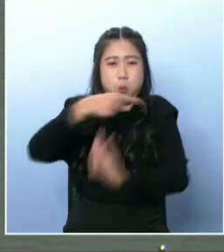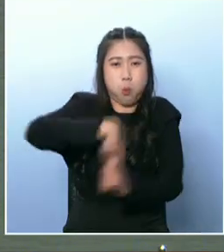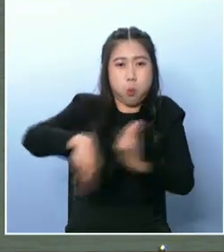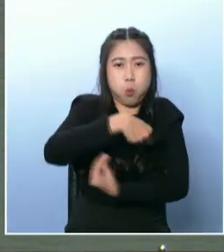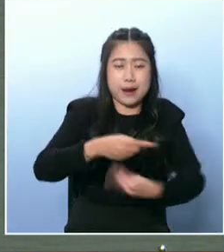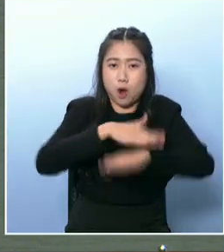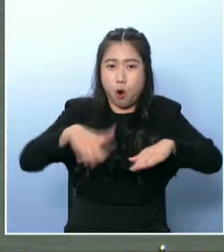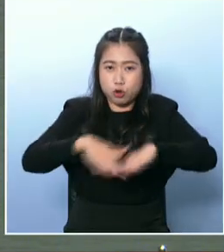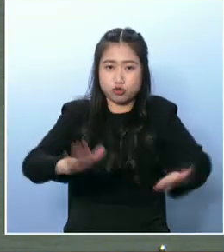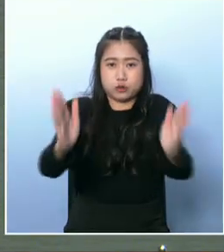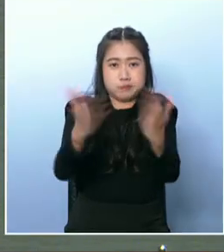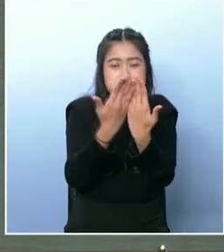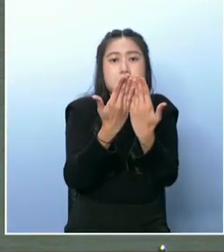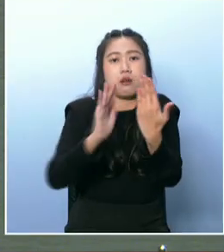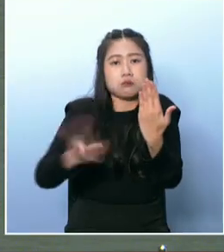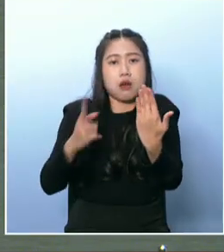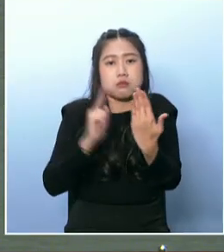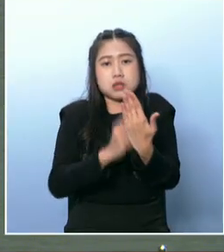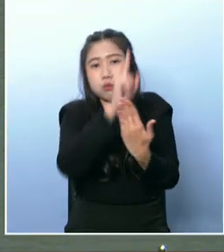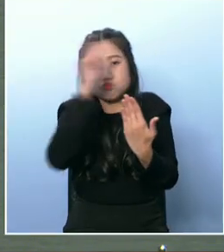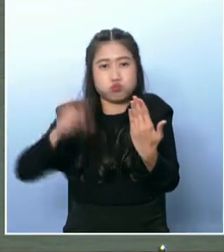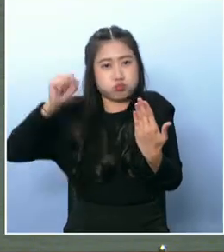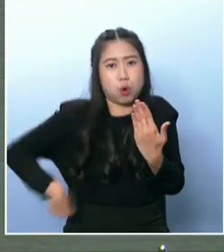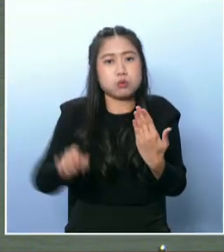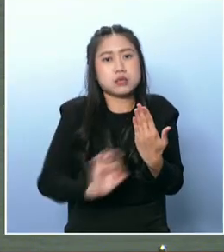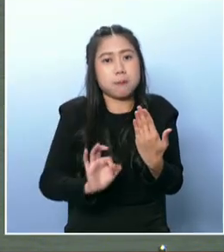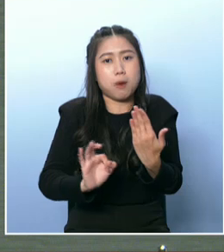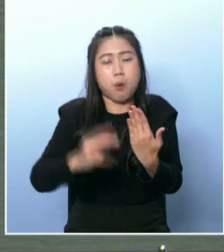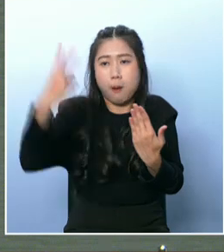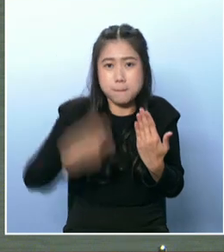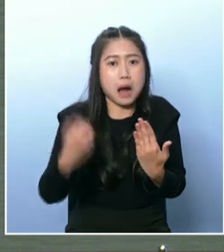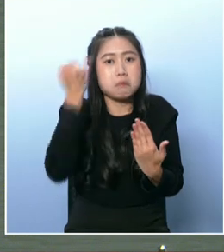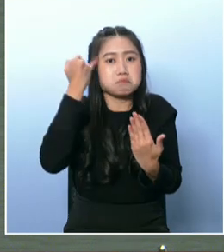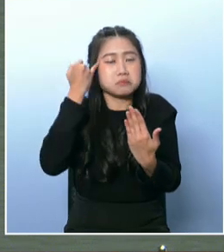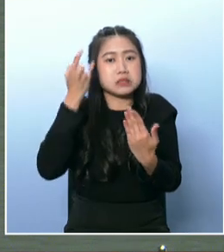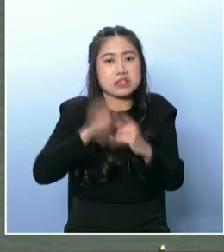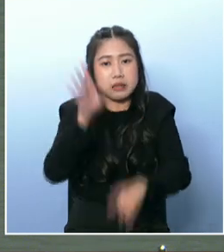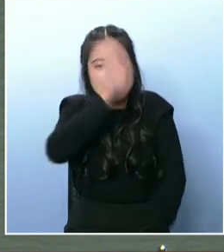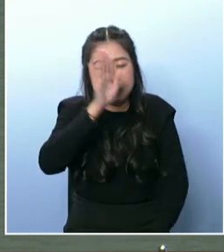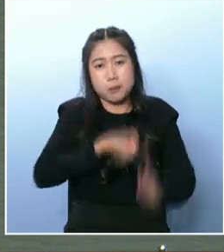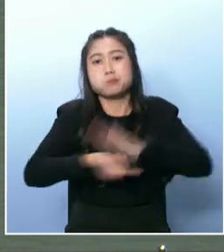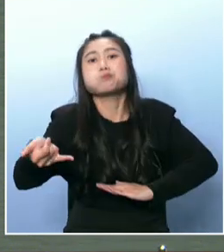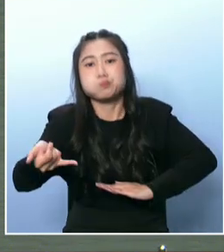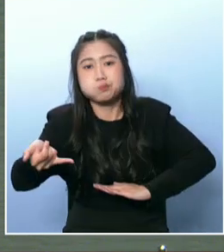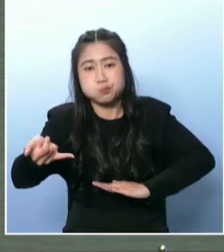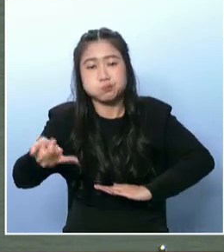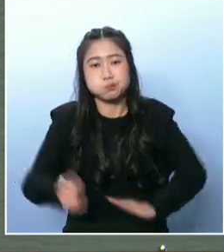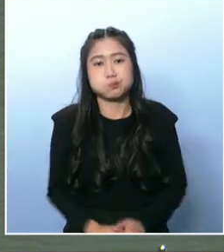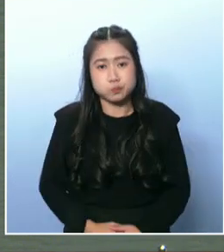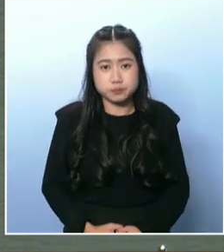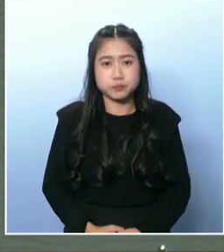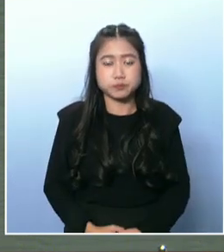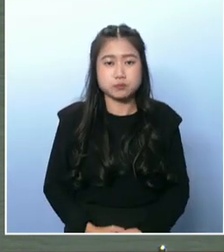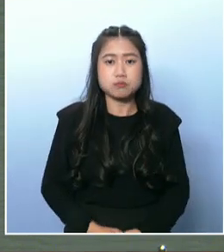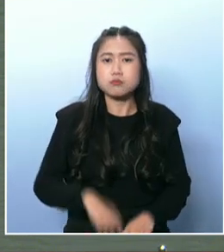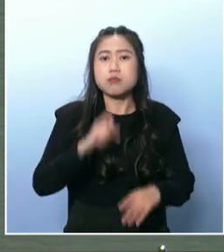stay inside an enclosed hostel, and yet the PWDs are able to get out of the hostel by themselves